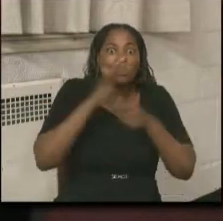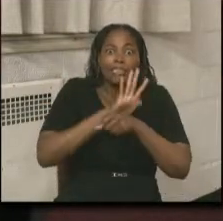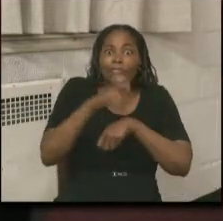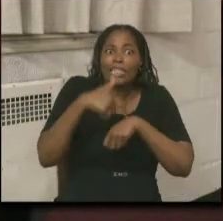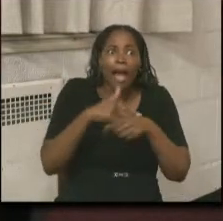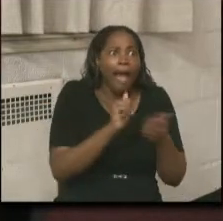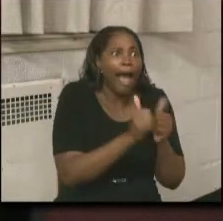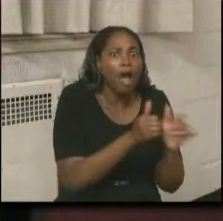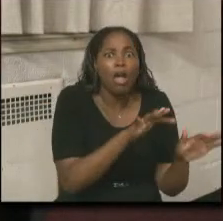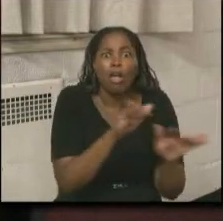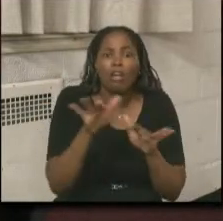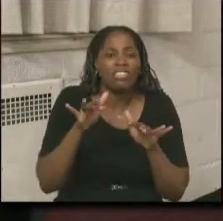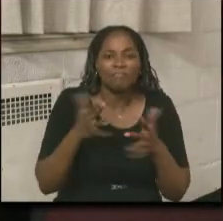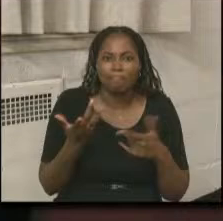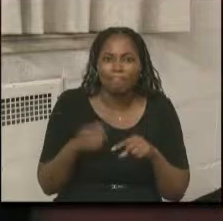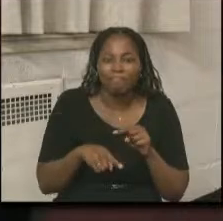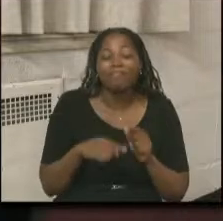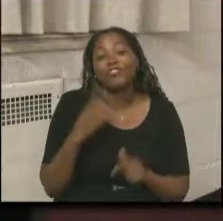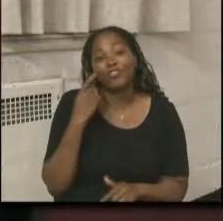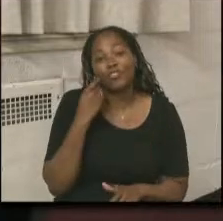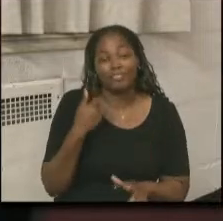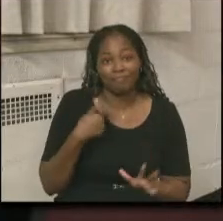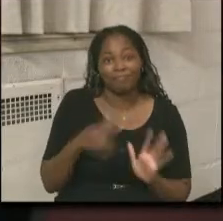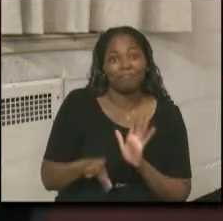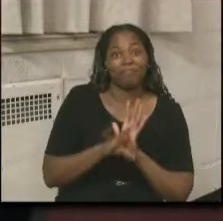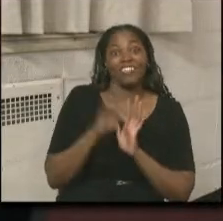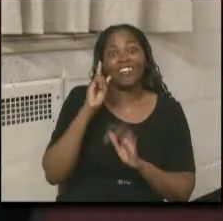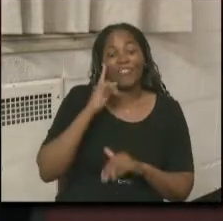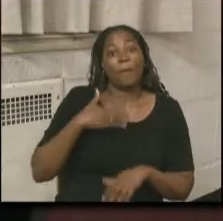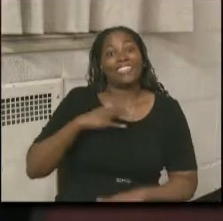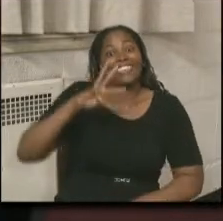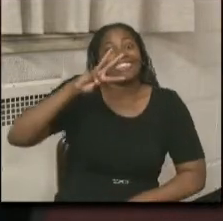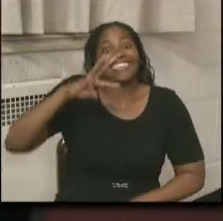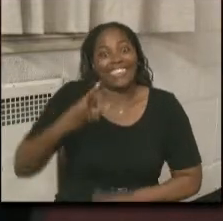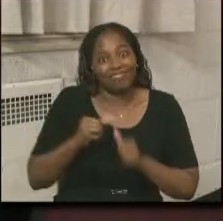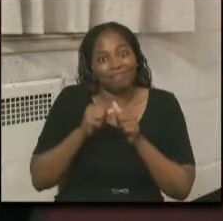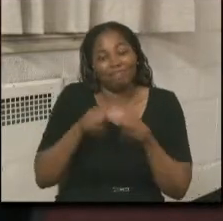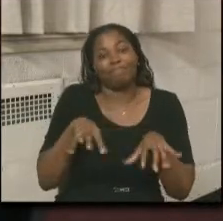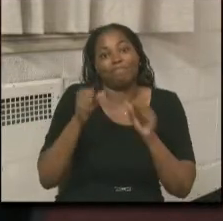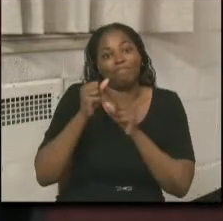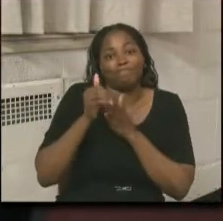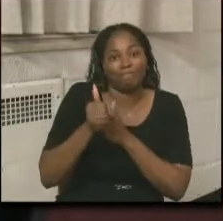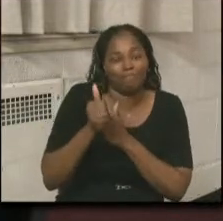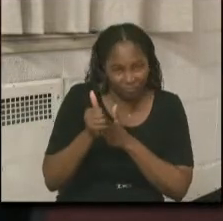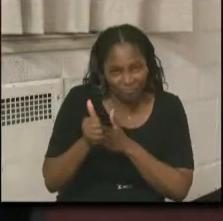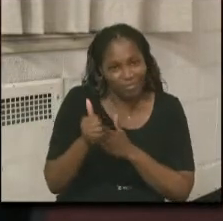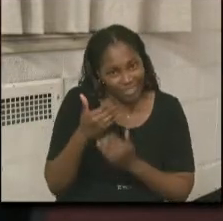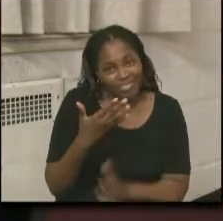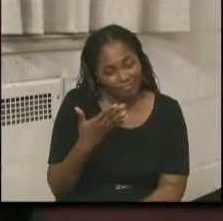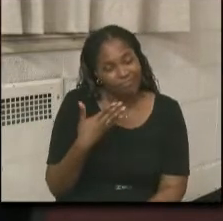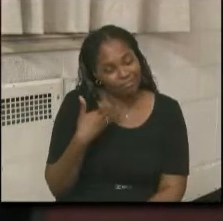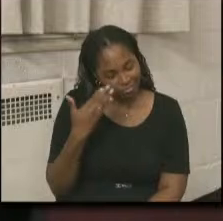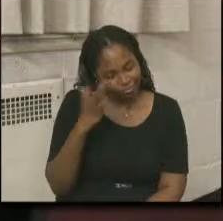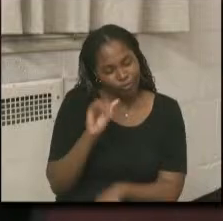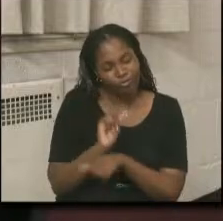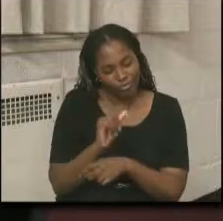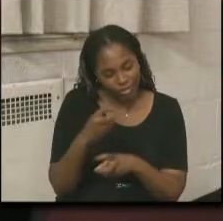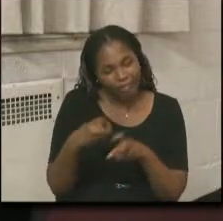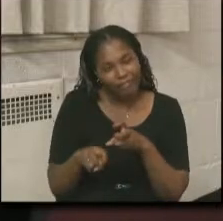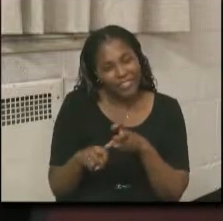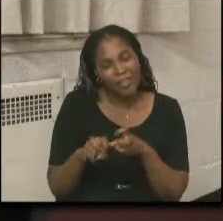I just got elected to my 6th term myself, so I know how hard your job is, but also how